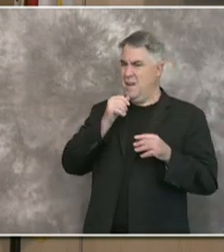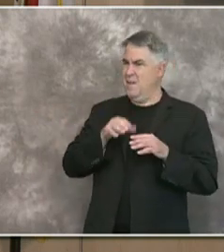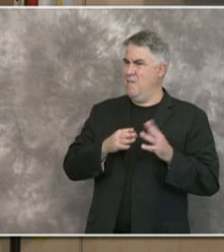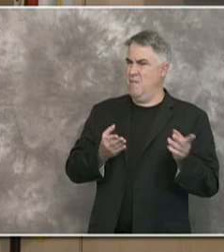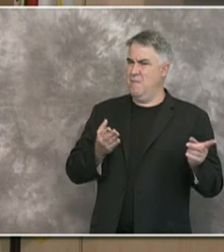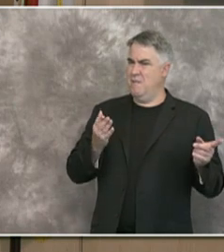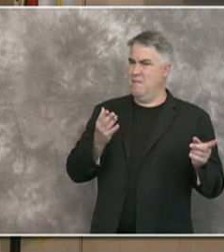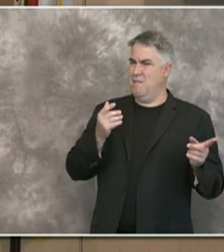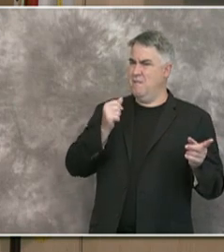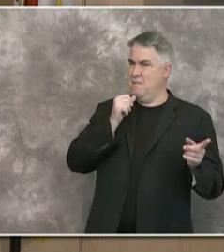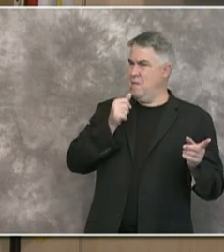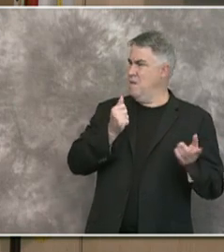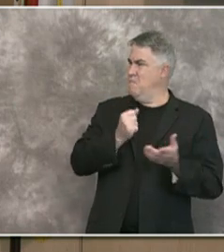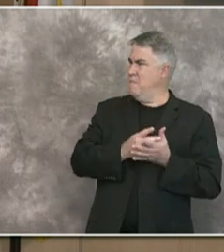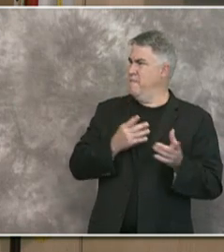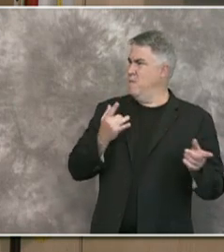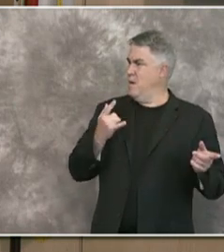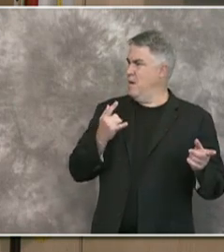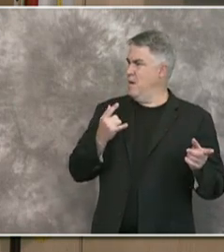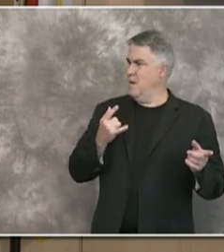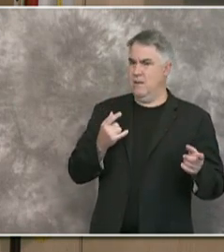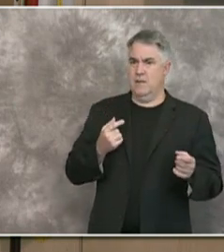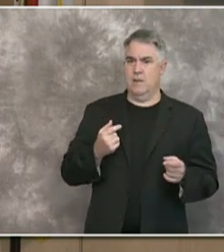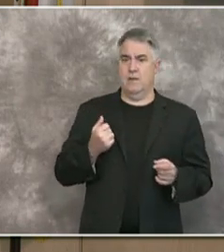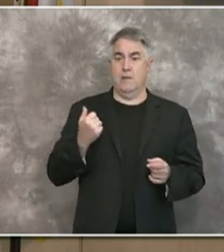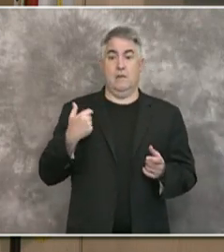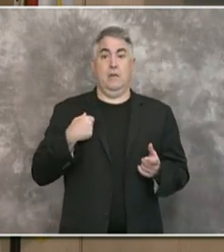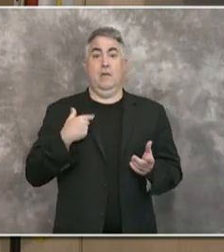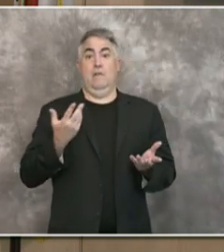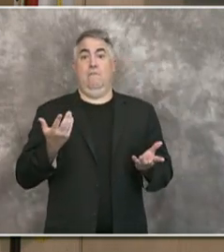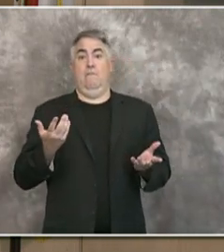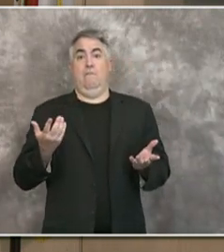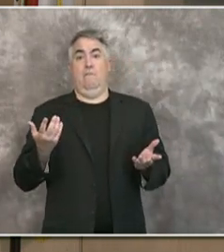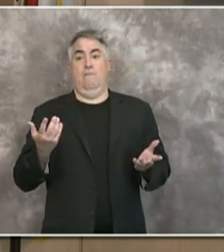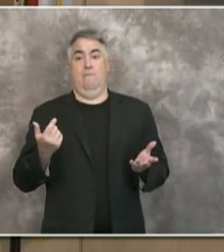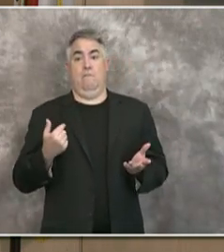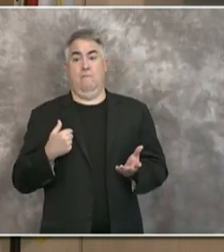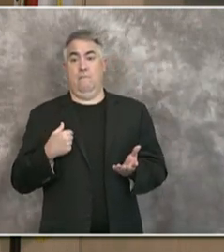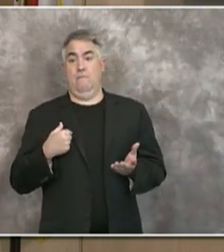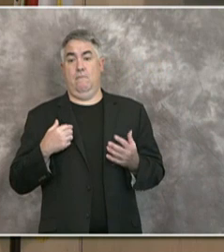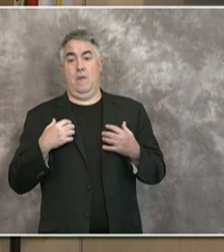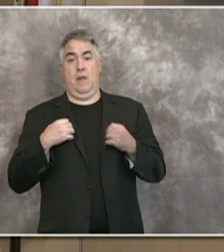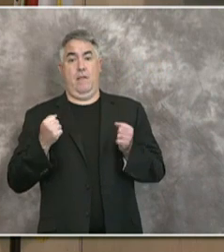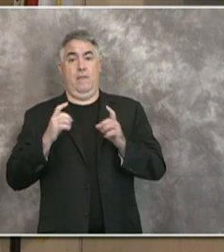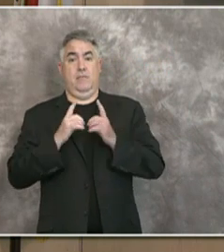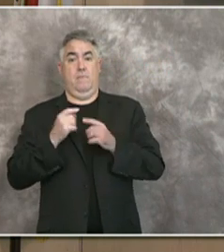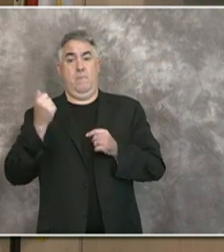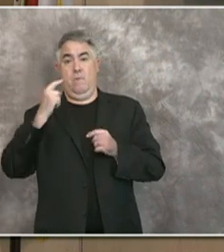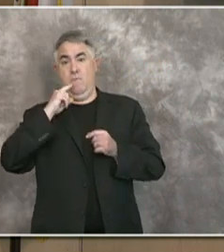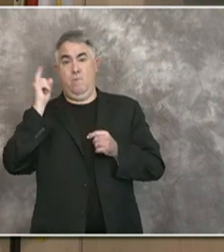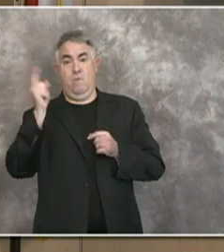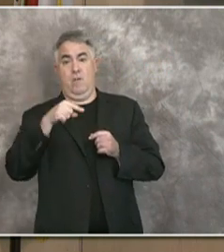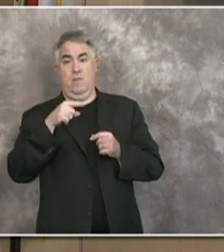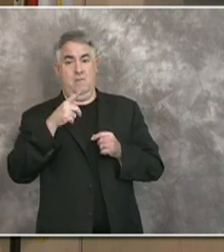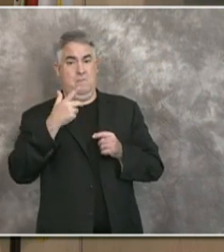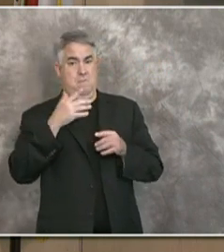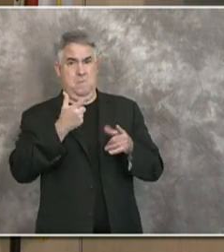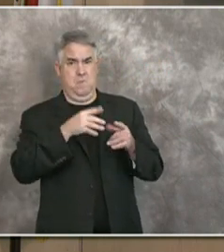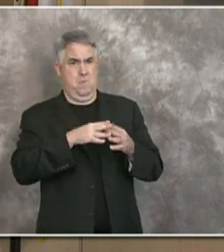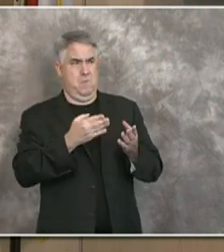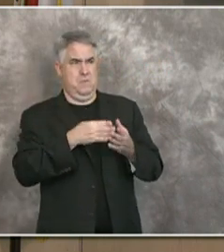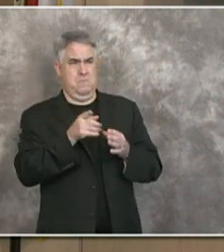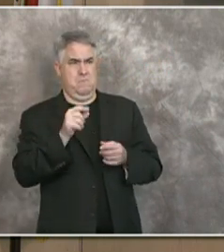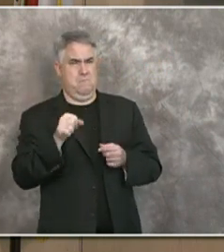to reopen? Well, to be quite honest with you, actually in the health officer's order, they could have already been open. I believe